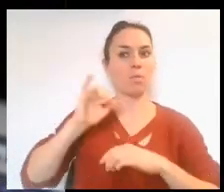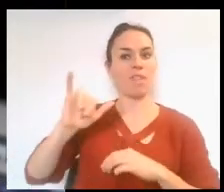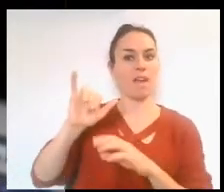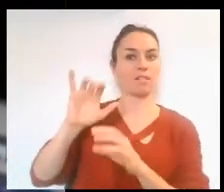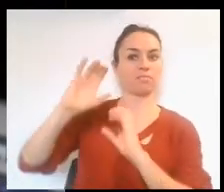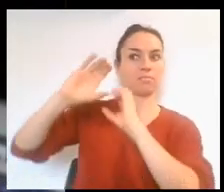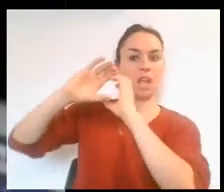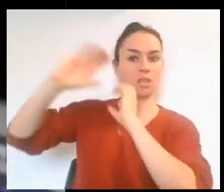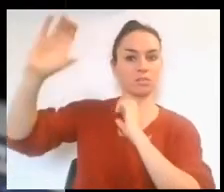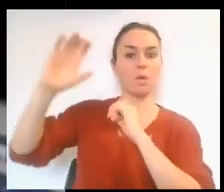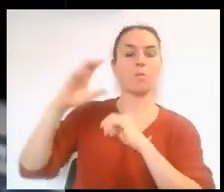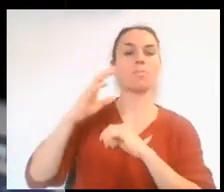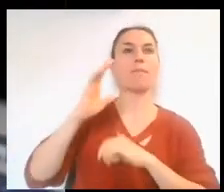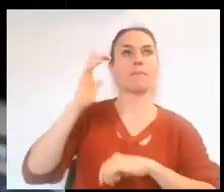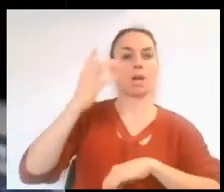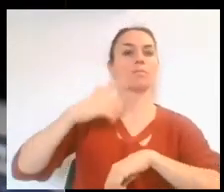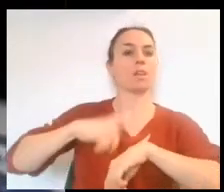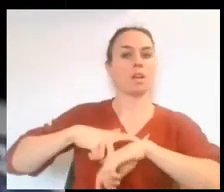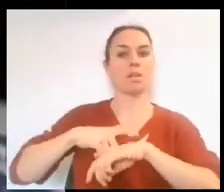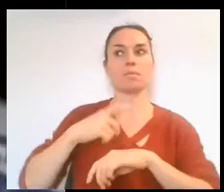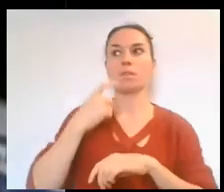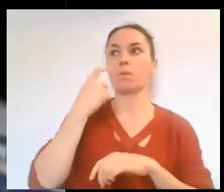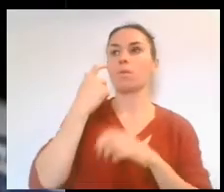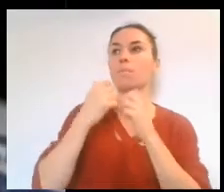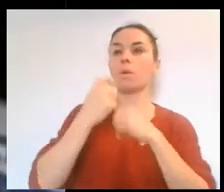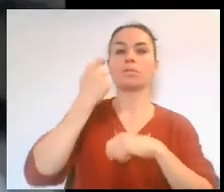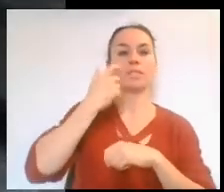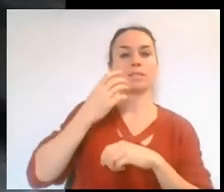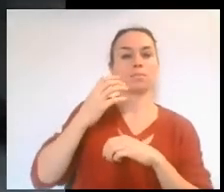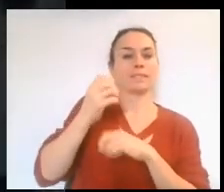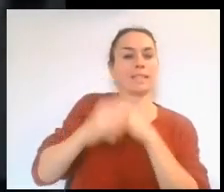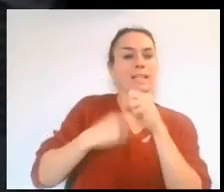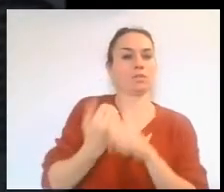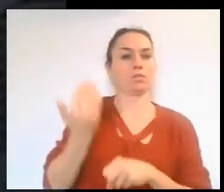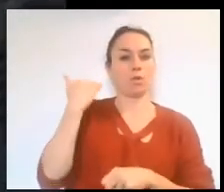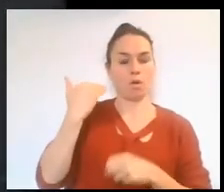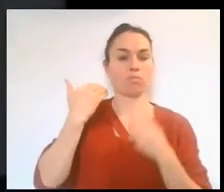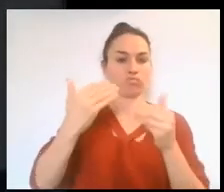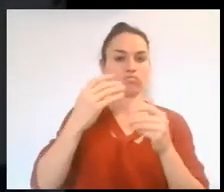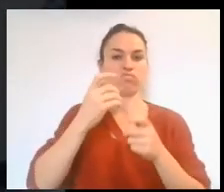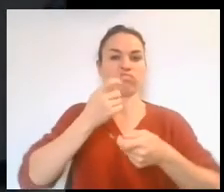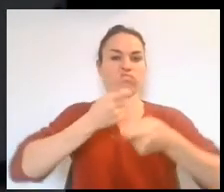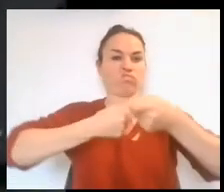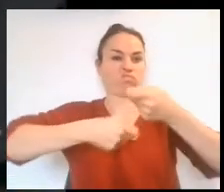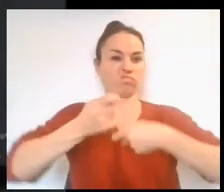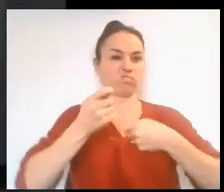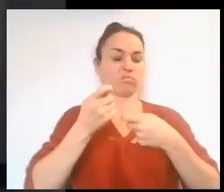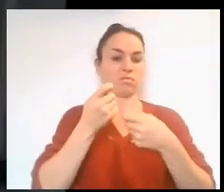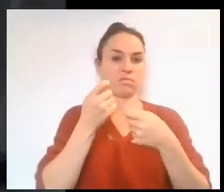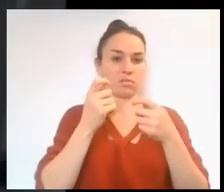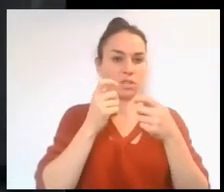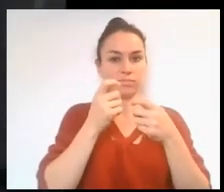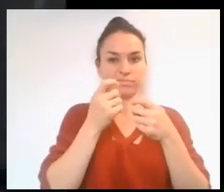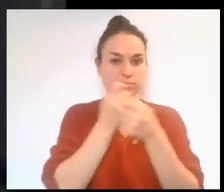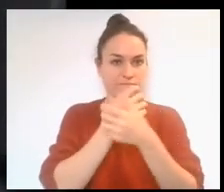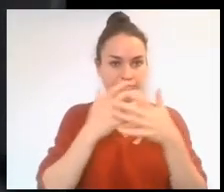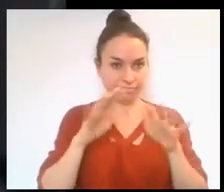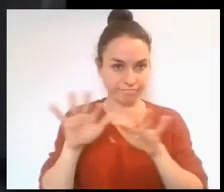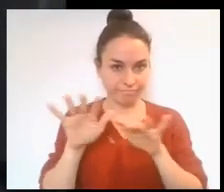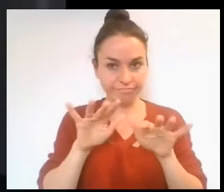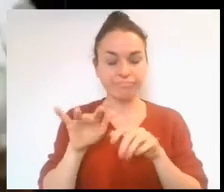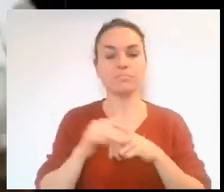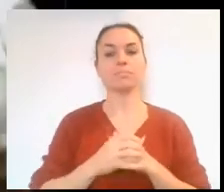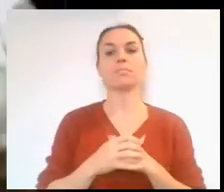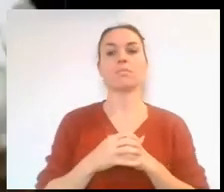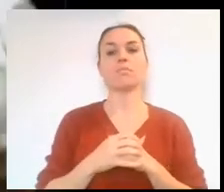most recent one, the last one, was 10 years ago, and have really caused the telescope to